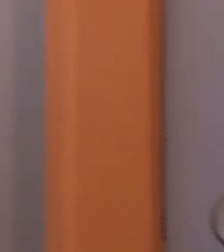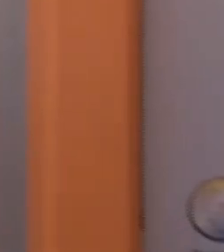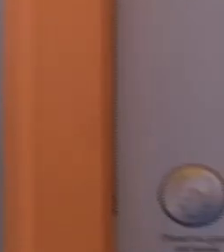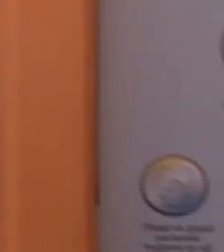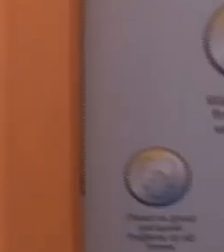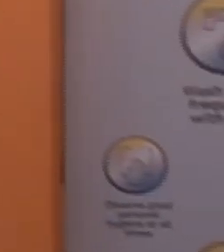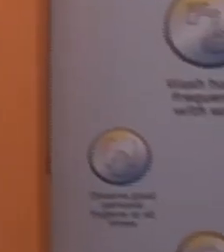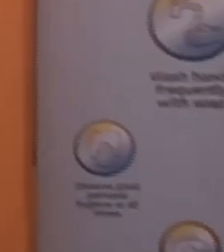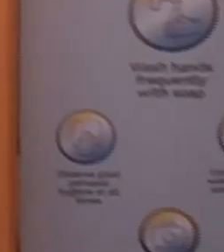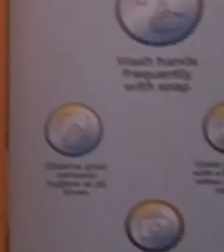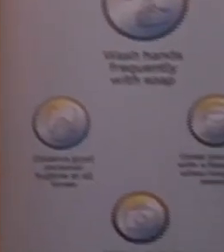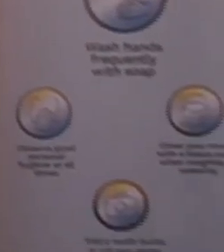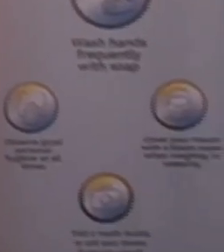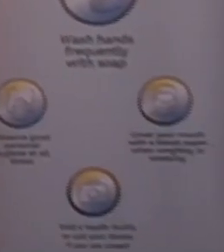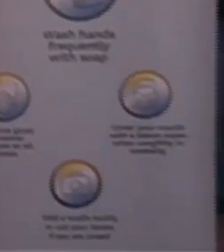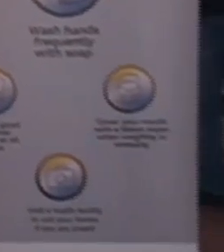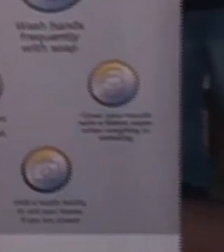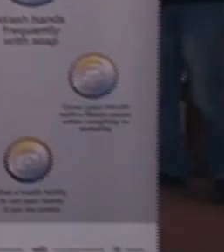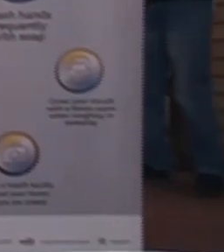United States of America,